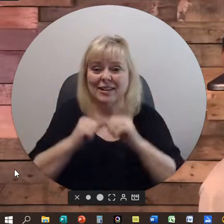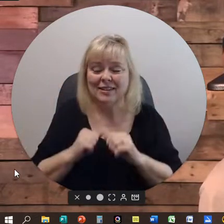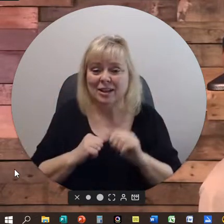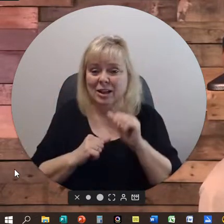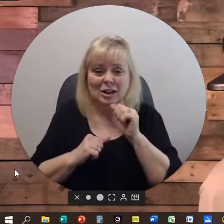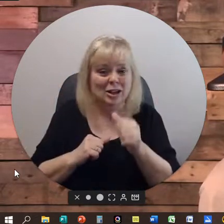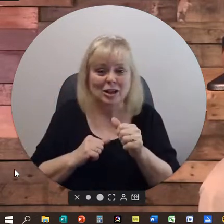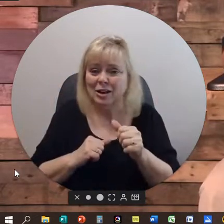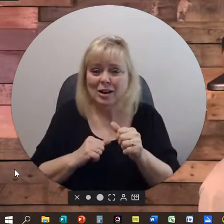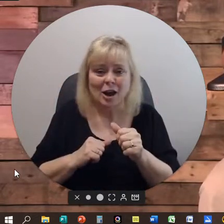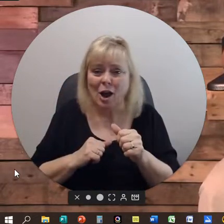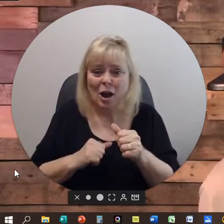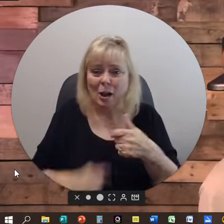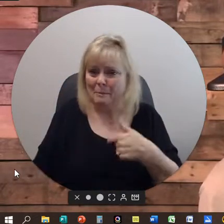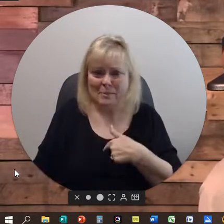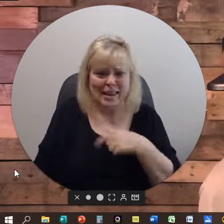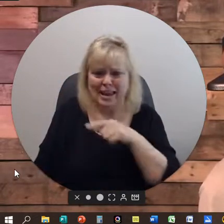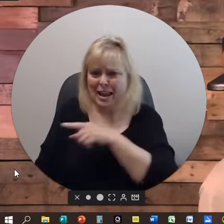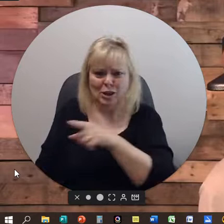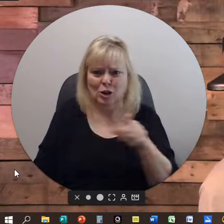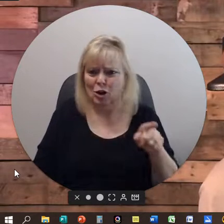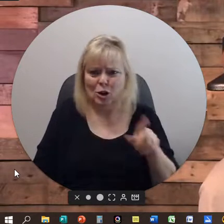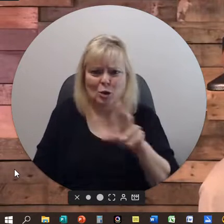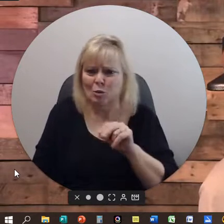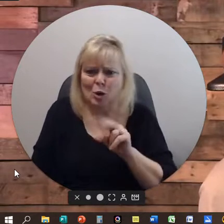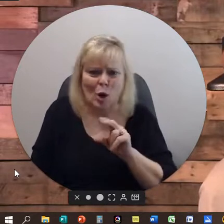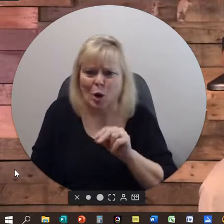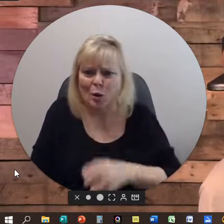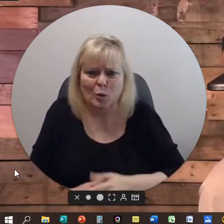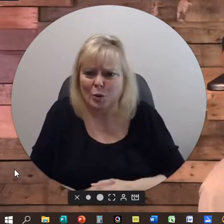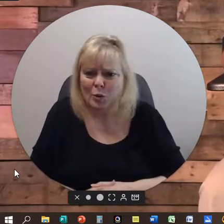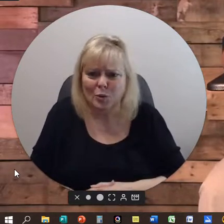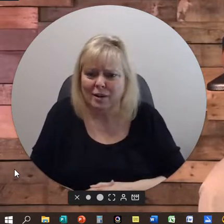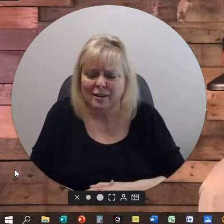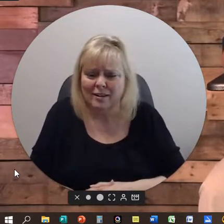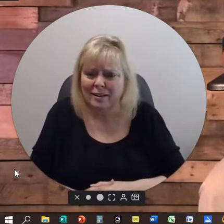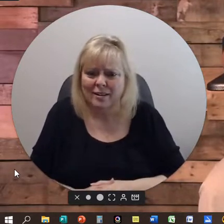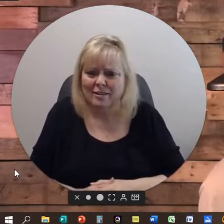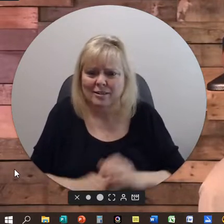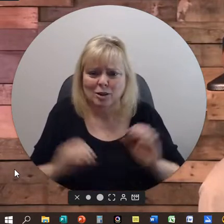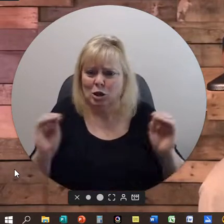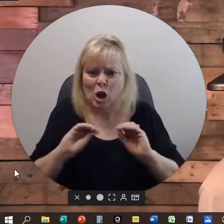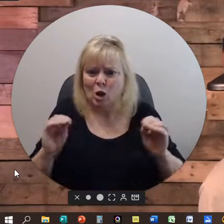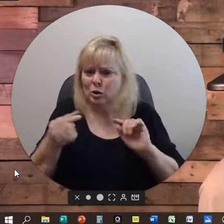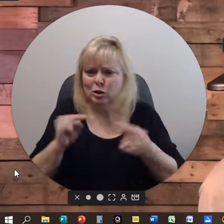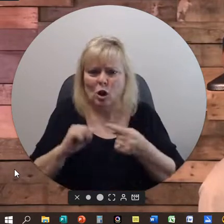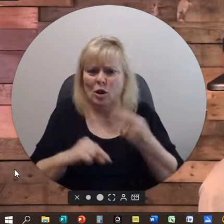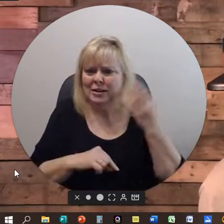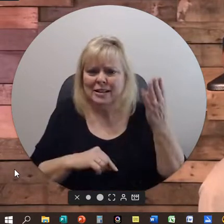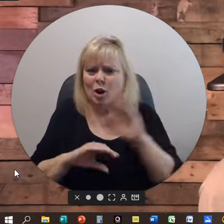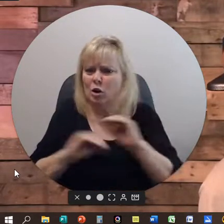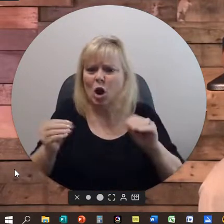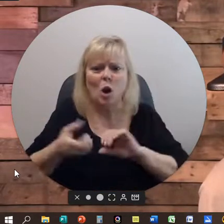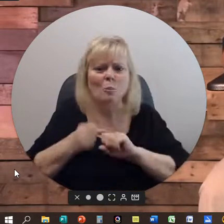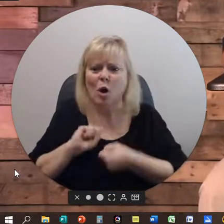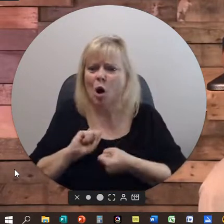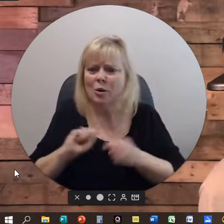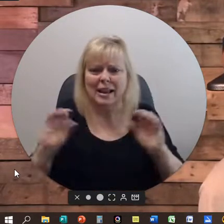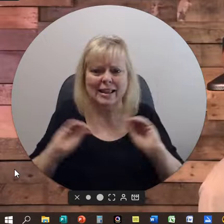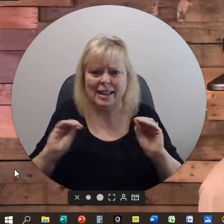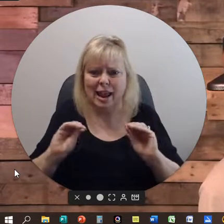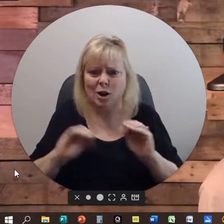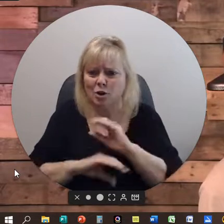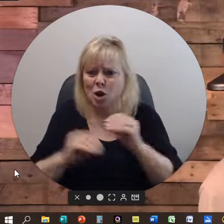to me and you. There'll be no such thing as broken. All the old will be made